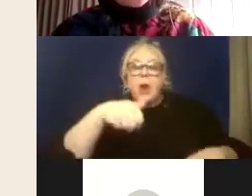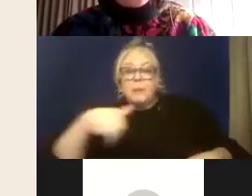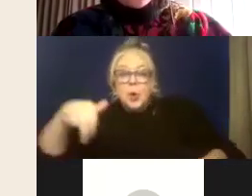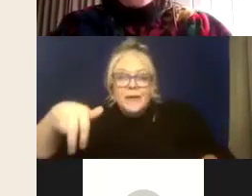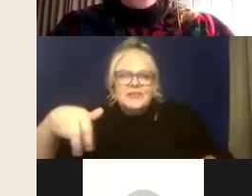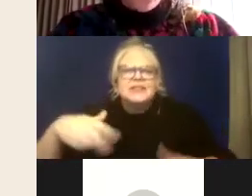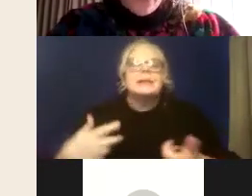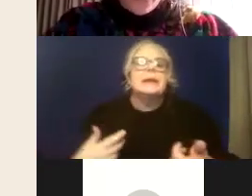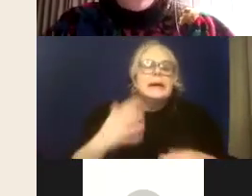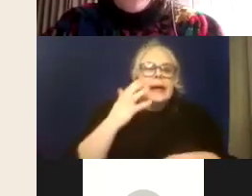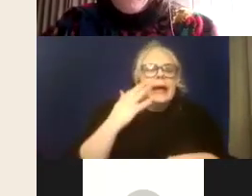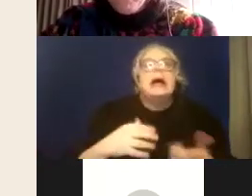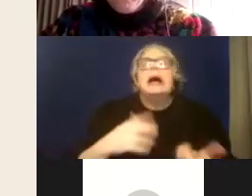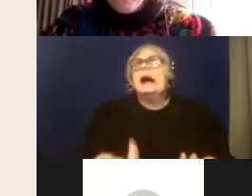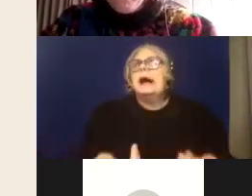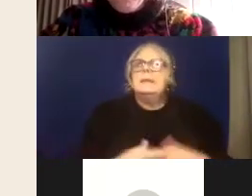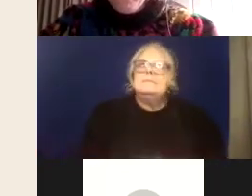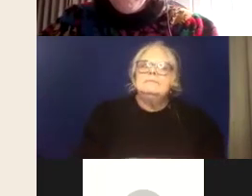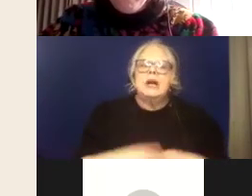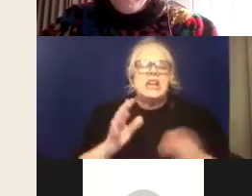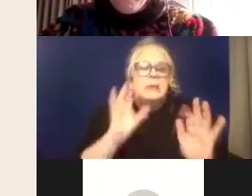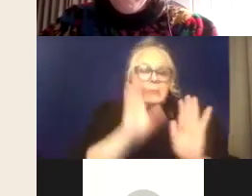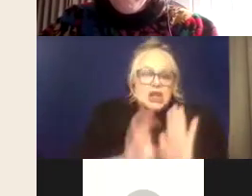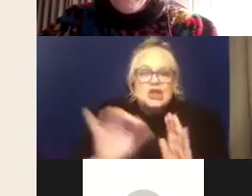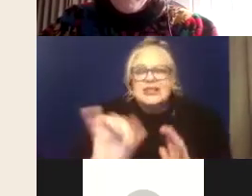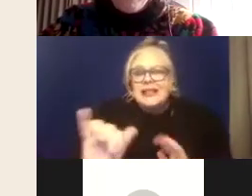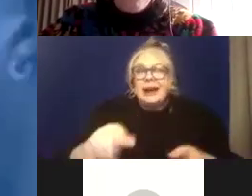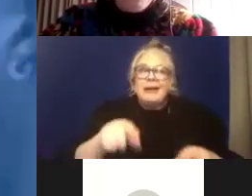Those sorts of things will also happen.